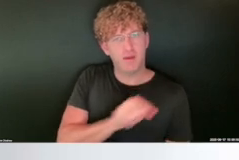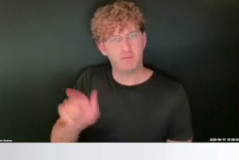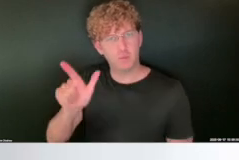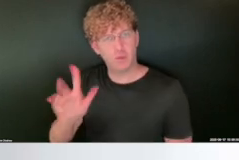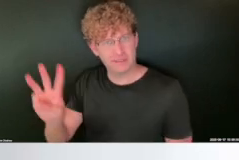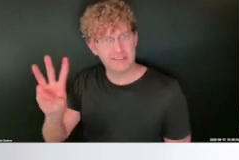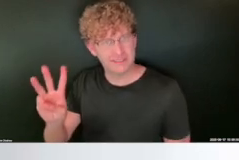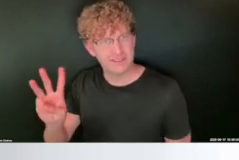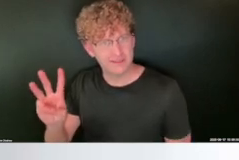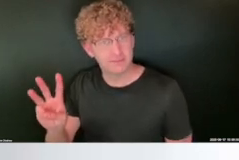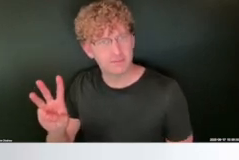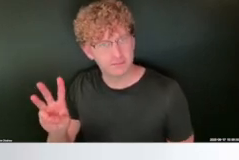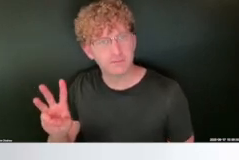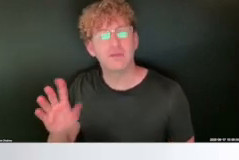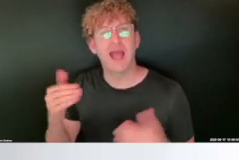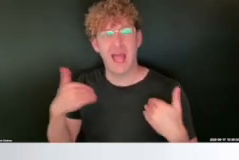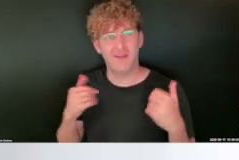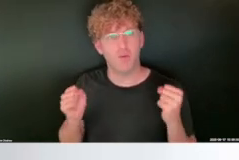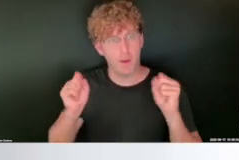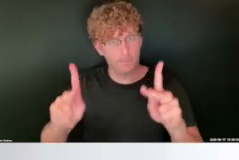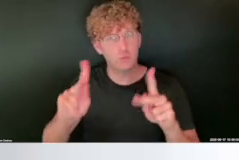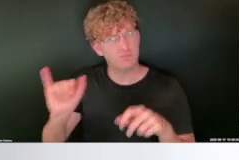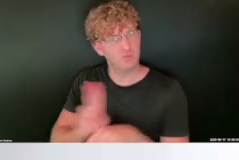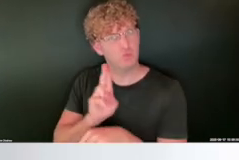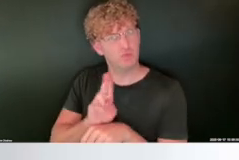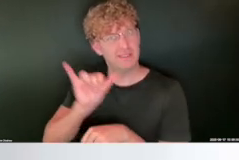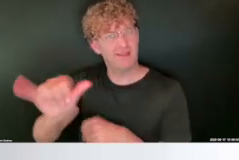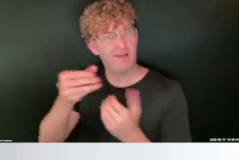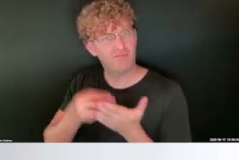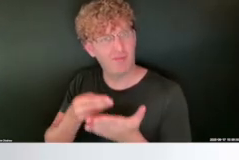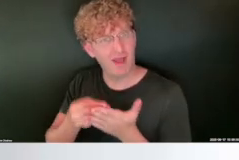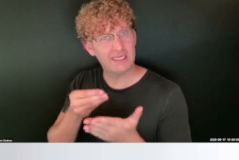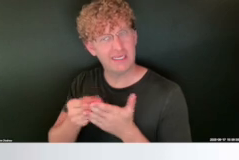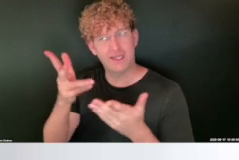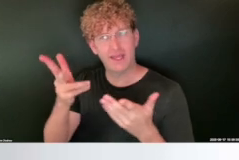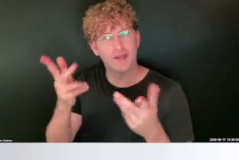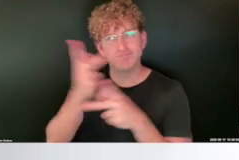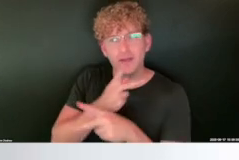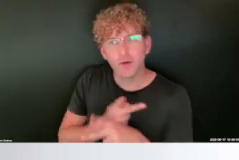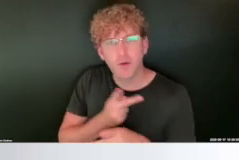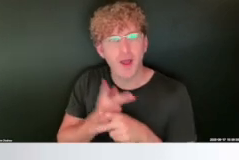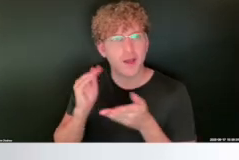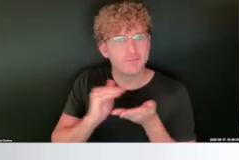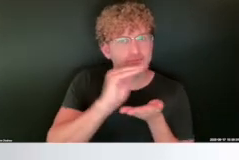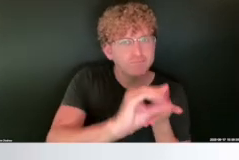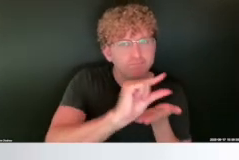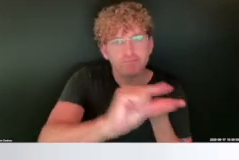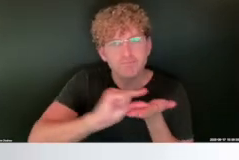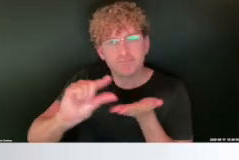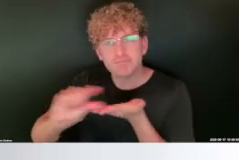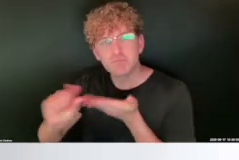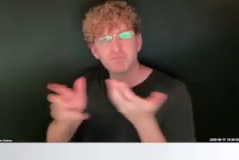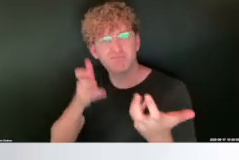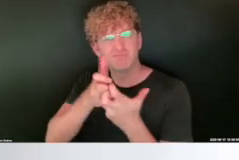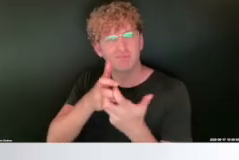that funding as they see fit in the program. They would do that through their work group and implementation process. I don't believe